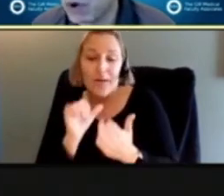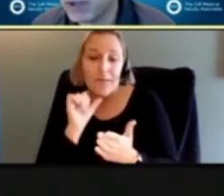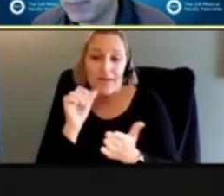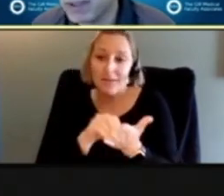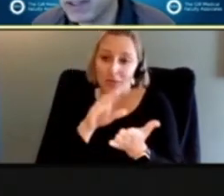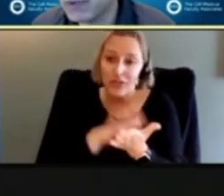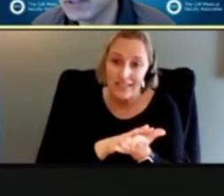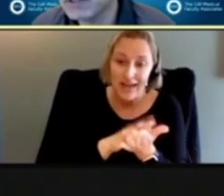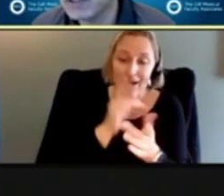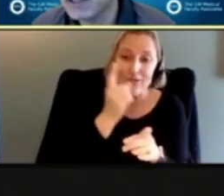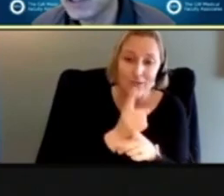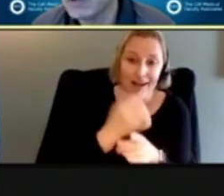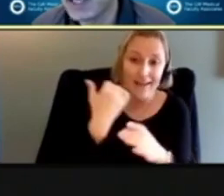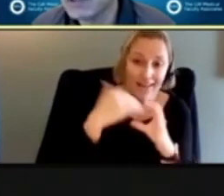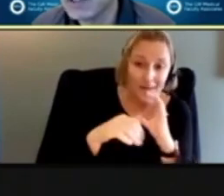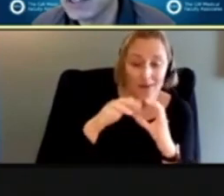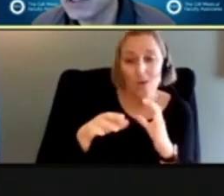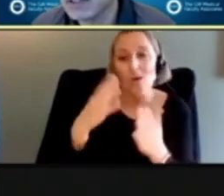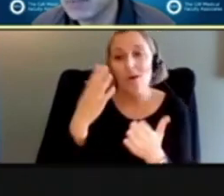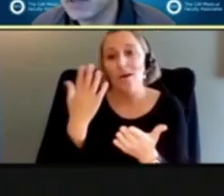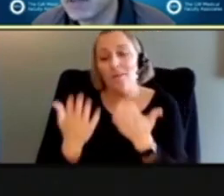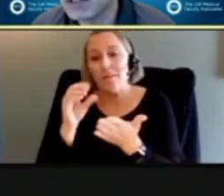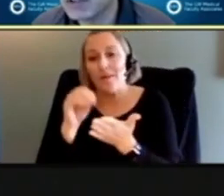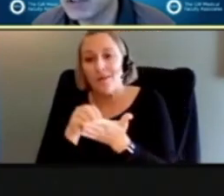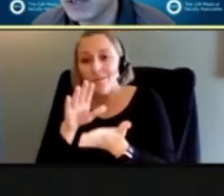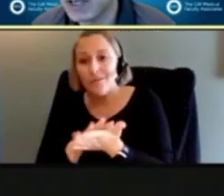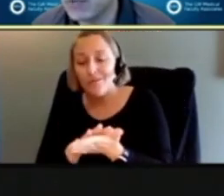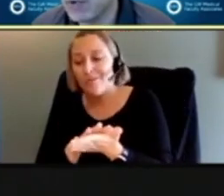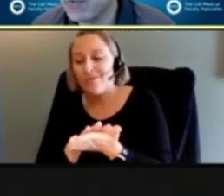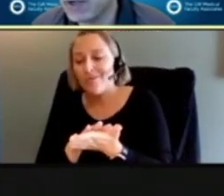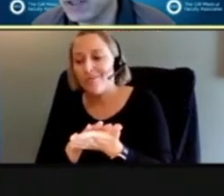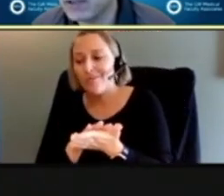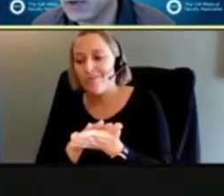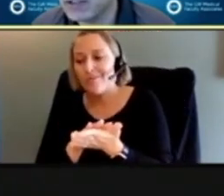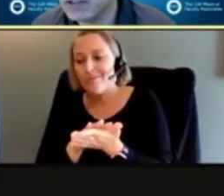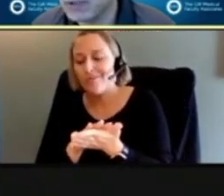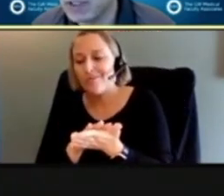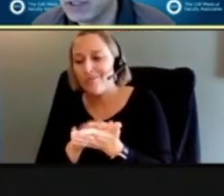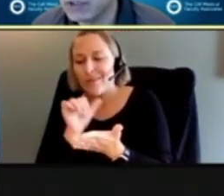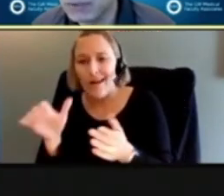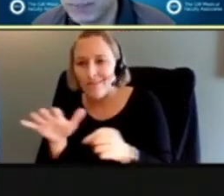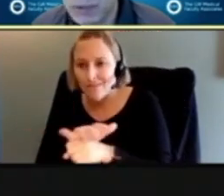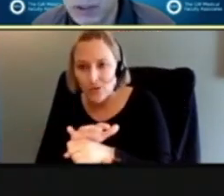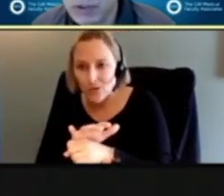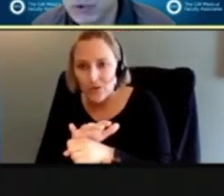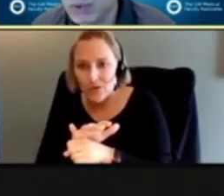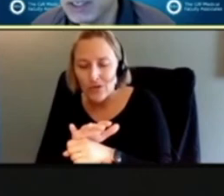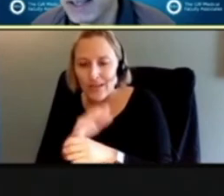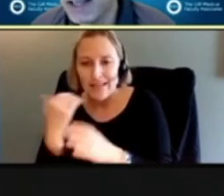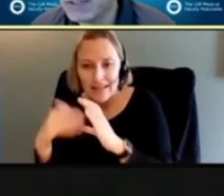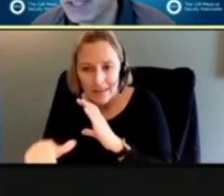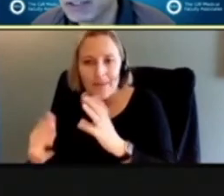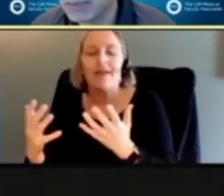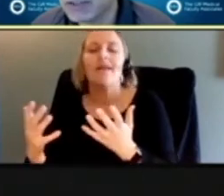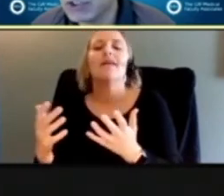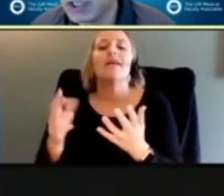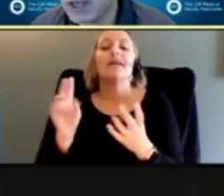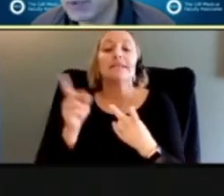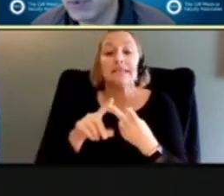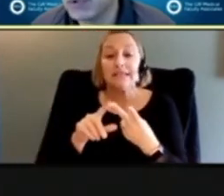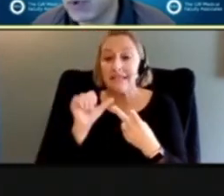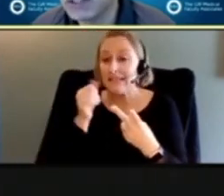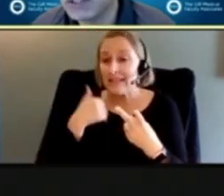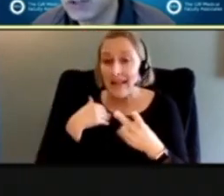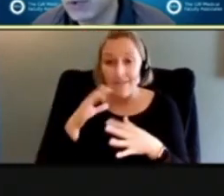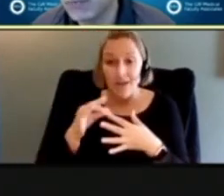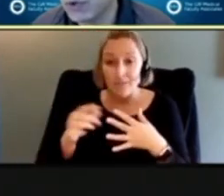put a wrong email address. So that's a limiting factor on how you verify correct communication. 2, we didn't have a text messaging option